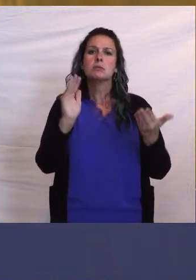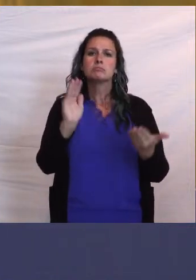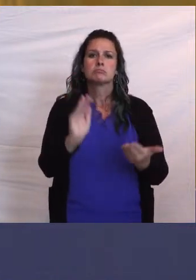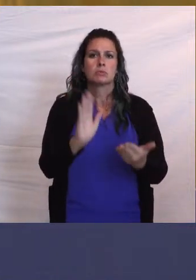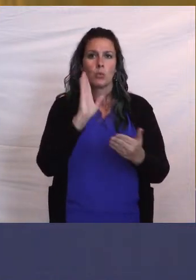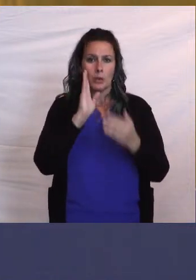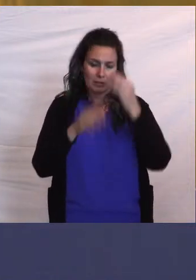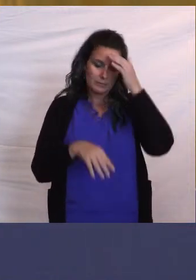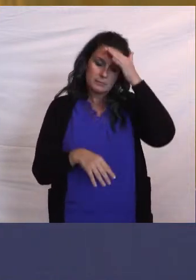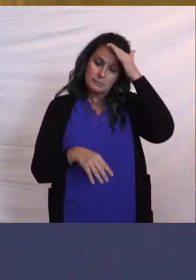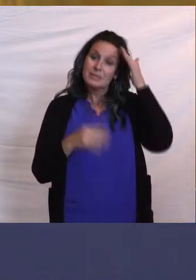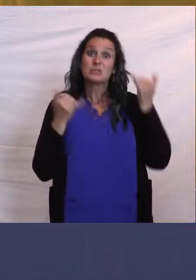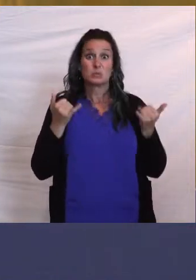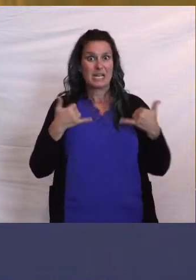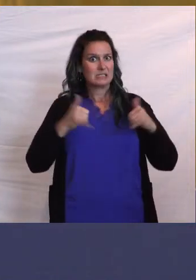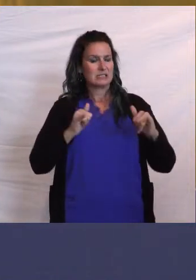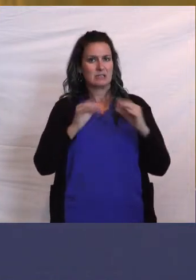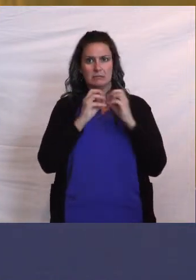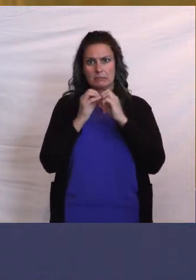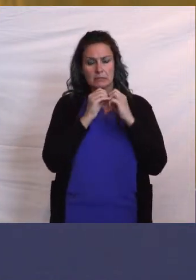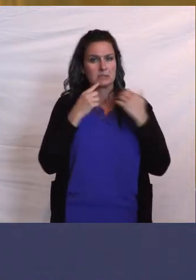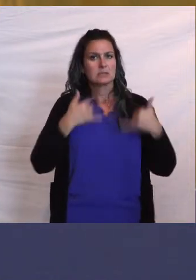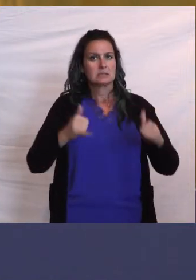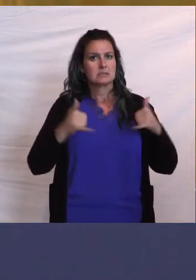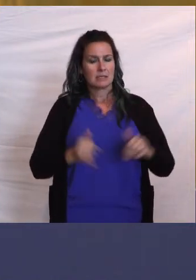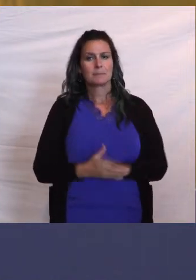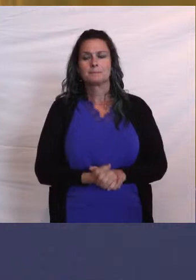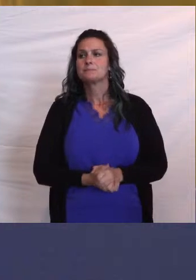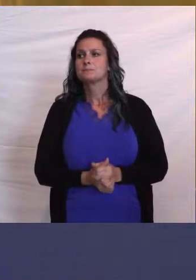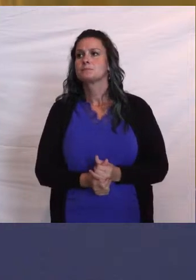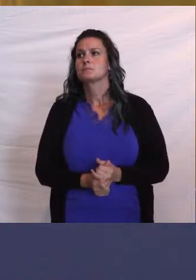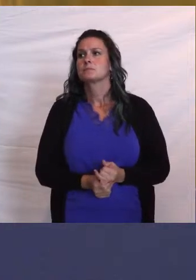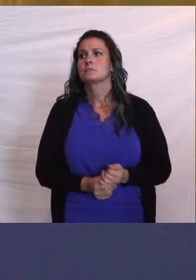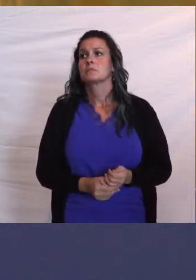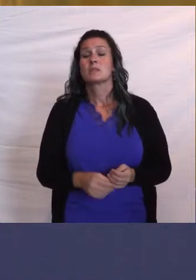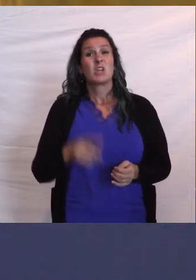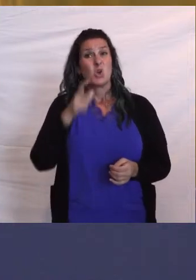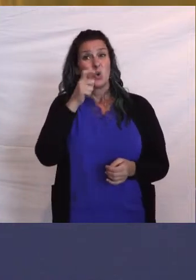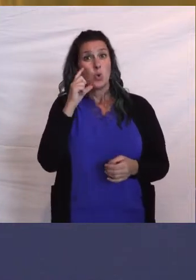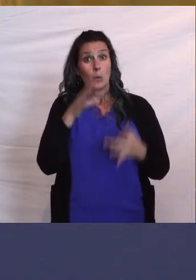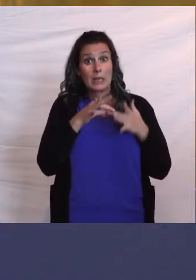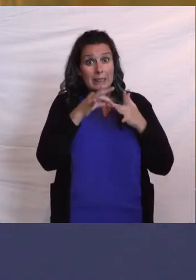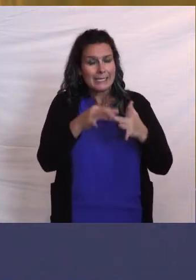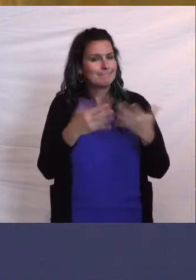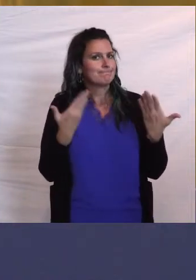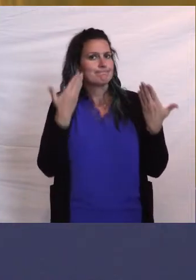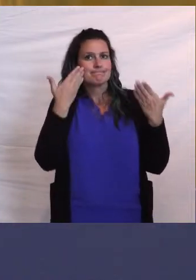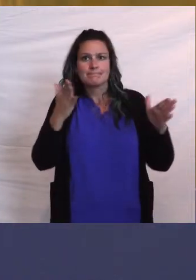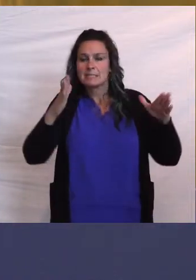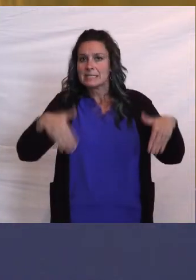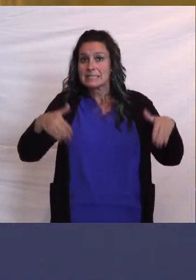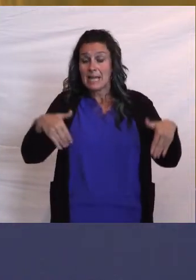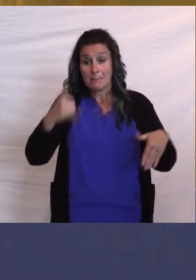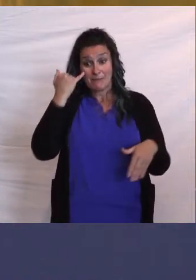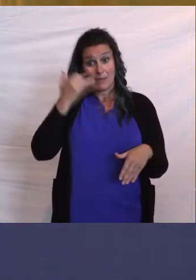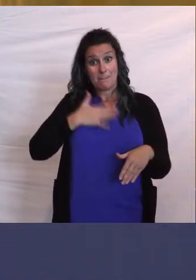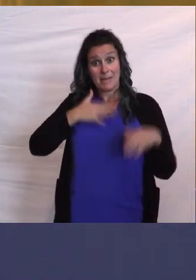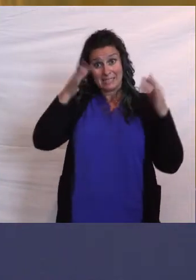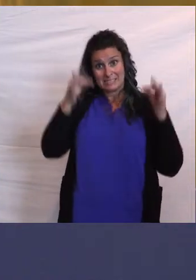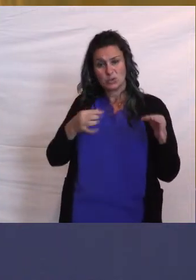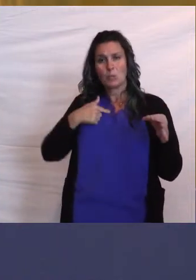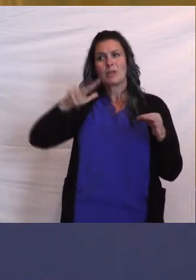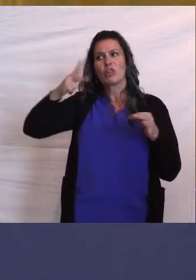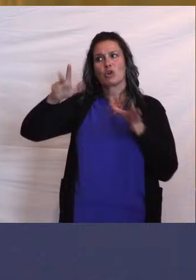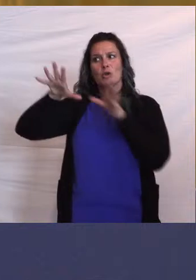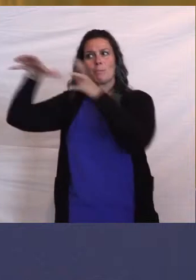today. And Mike, no decision on who would be involved in leading it, but if I had my druthers, it'd be a third party.